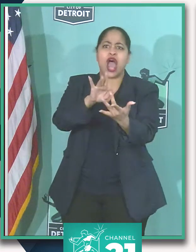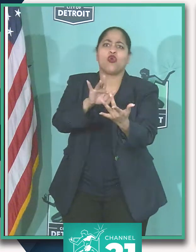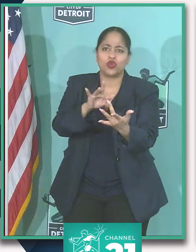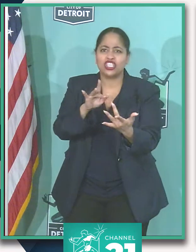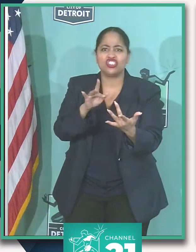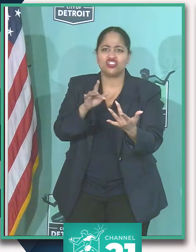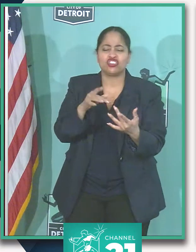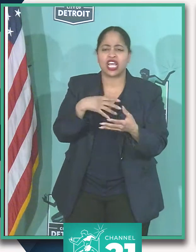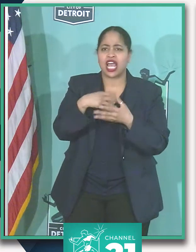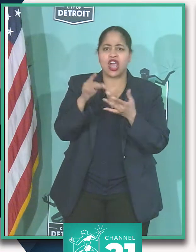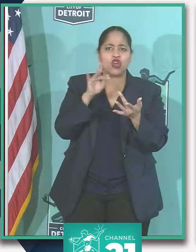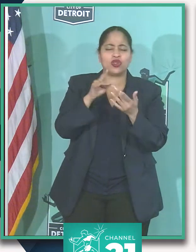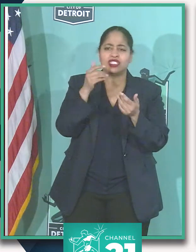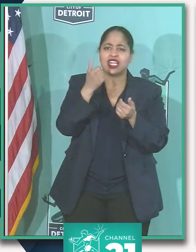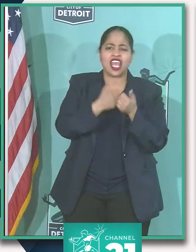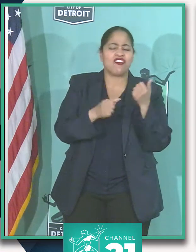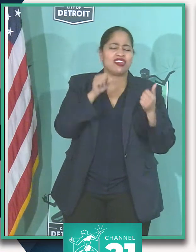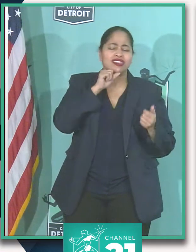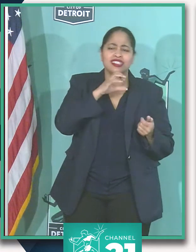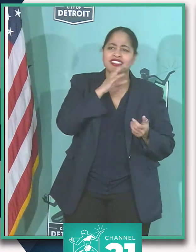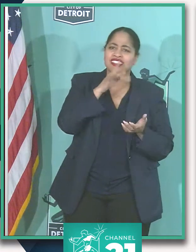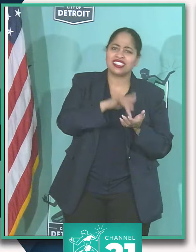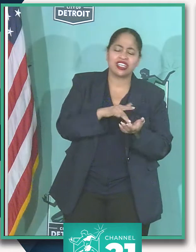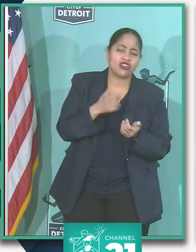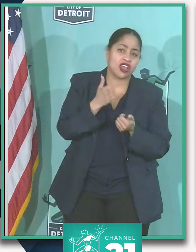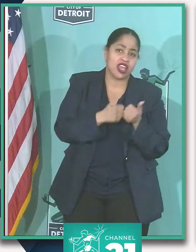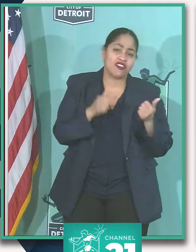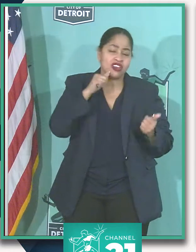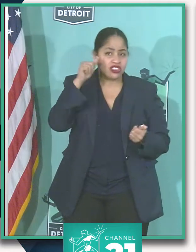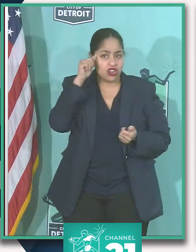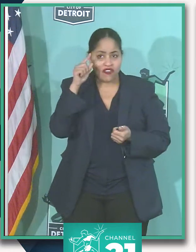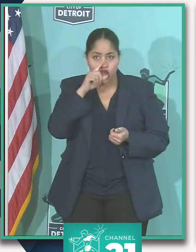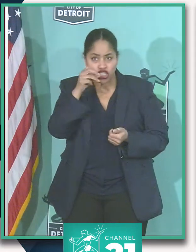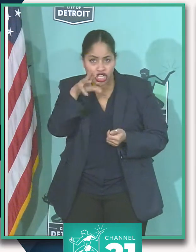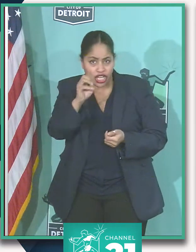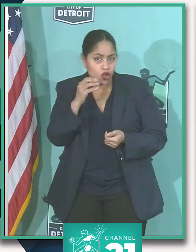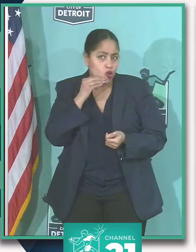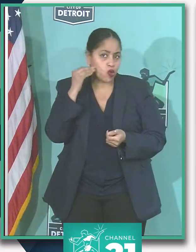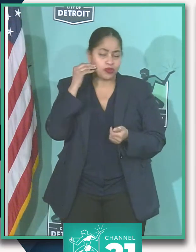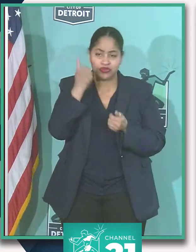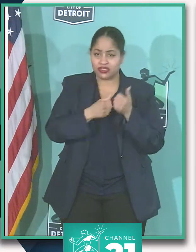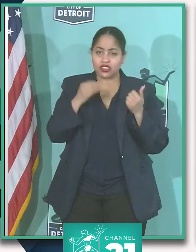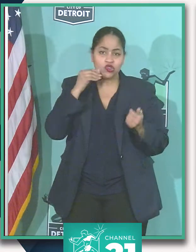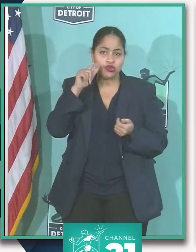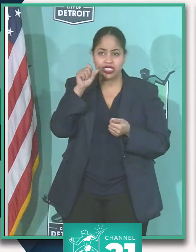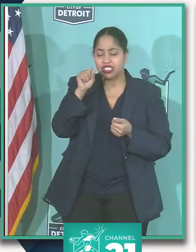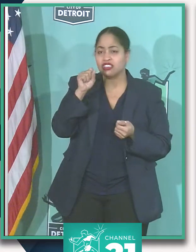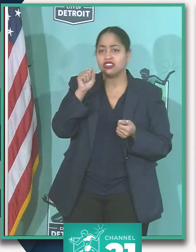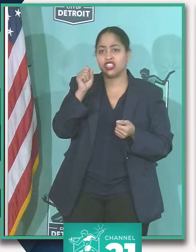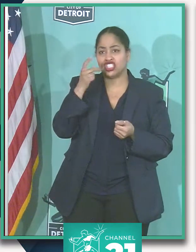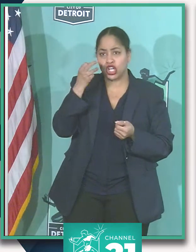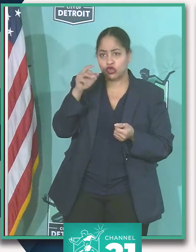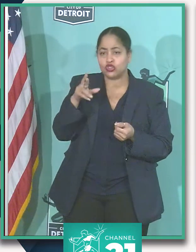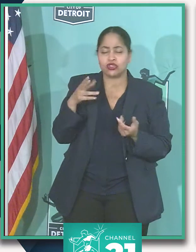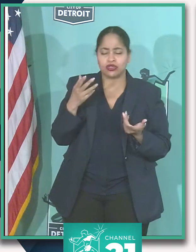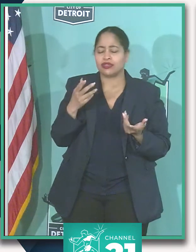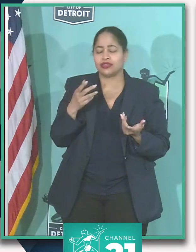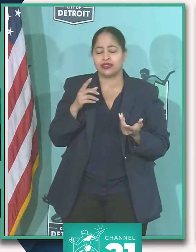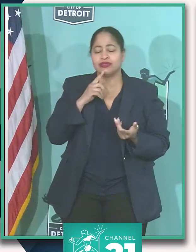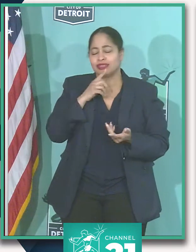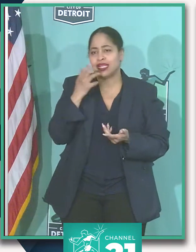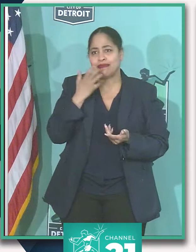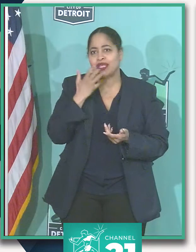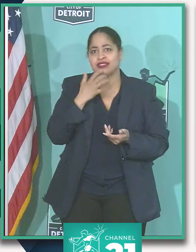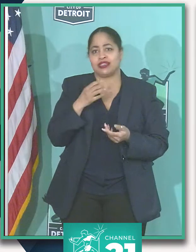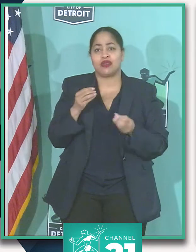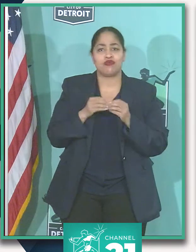across every senior center, every adult foster care home, every homeless shelter, it's been amazing.